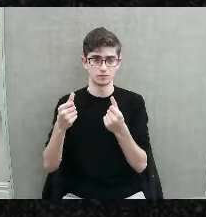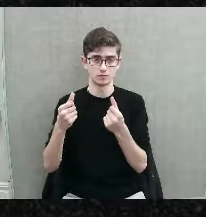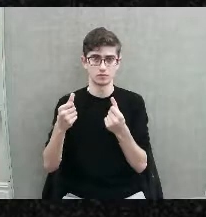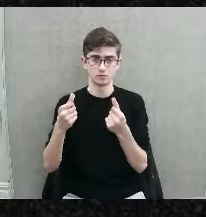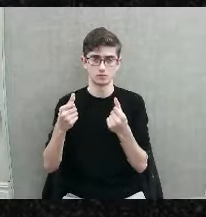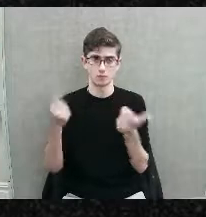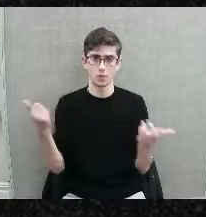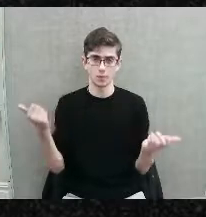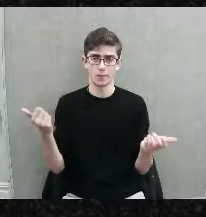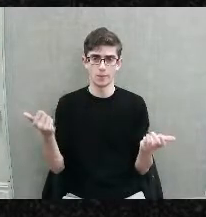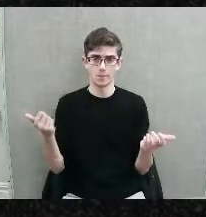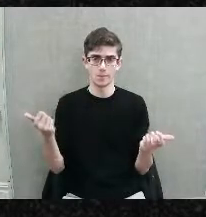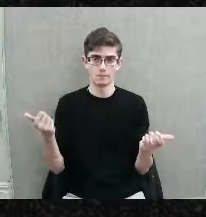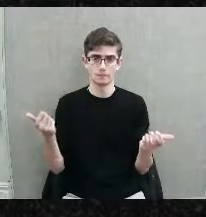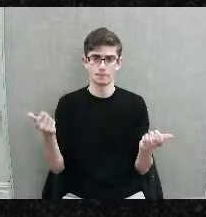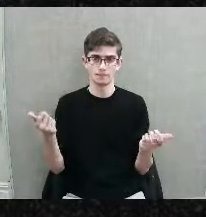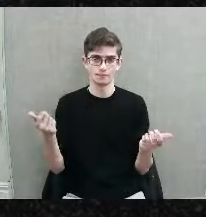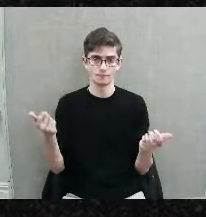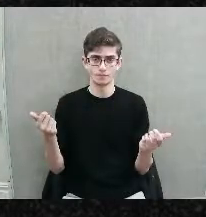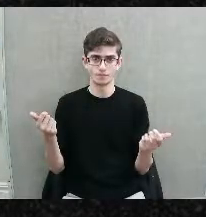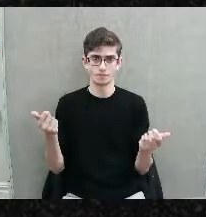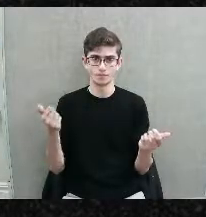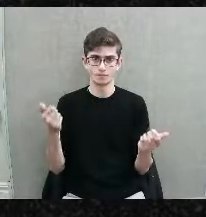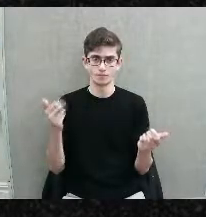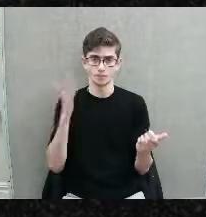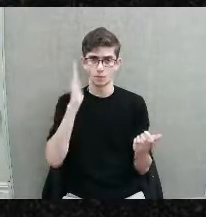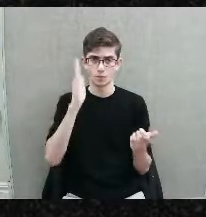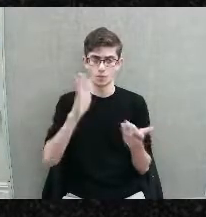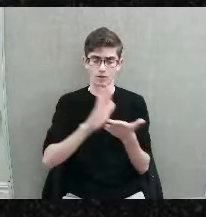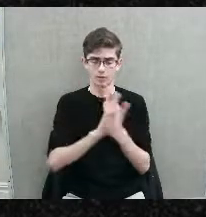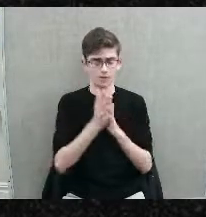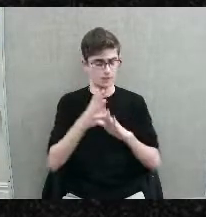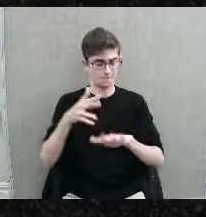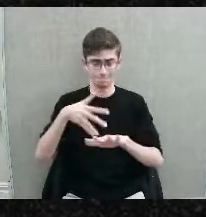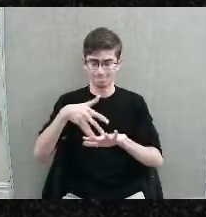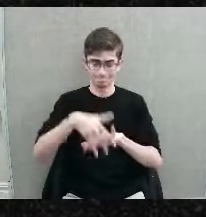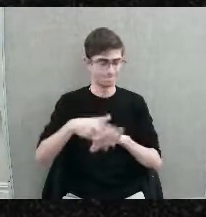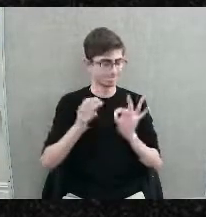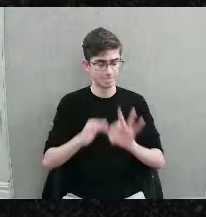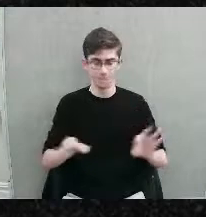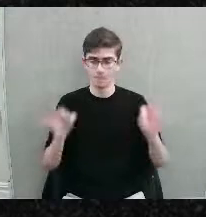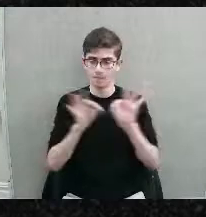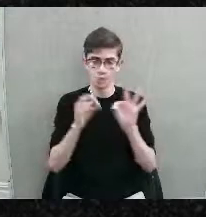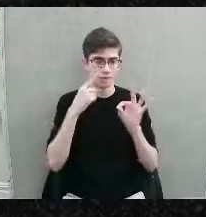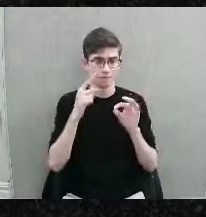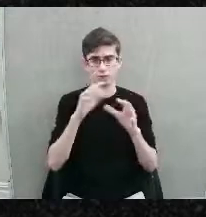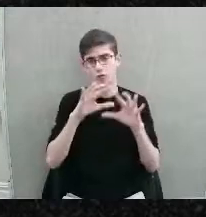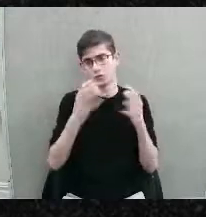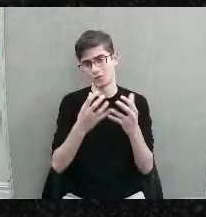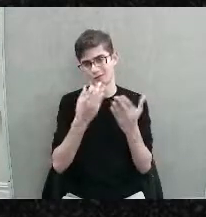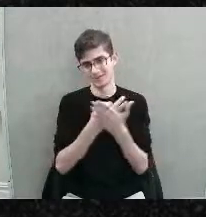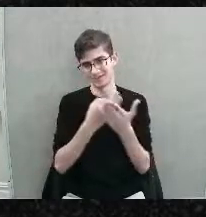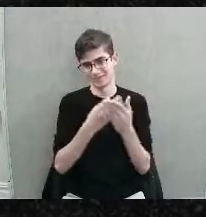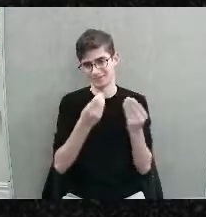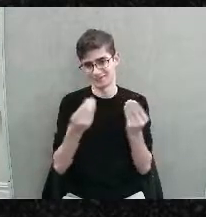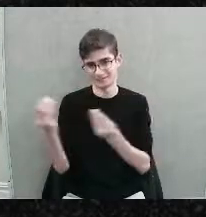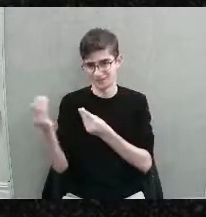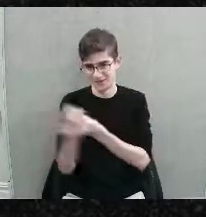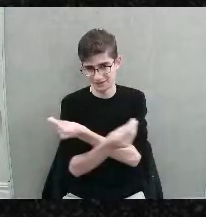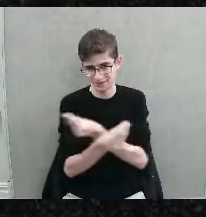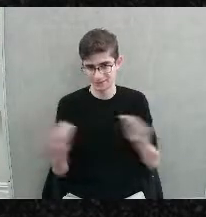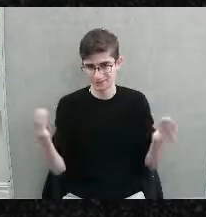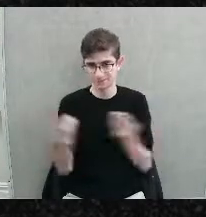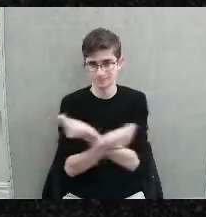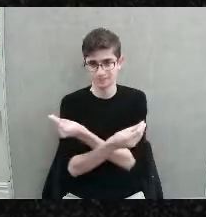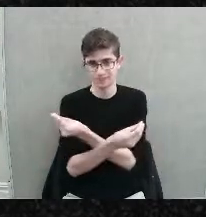of core, but you're going to become integral to these financial flows and transfers. What ended up happening